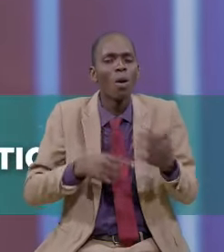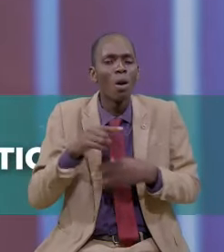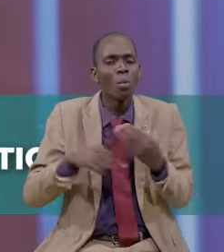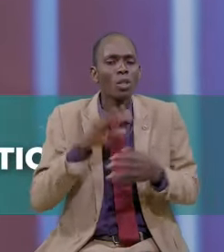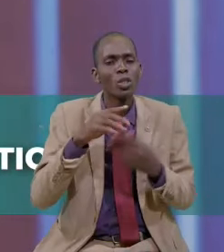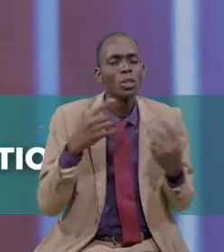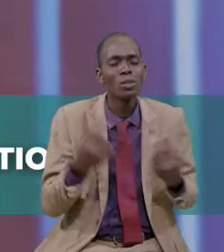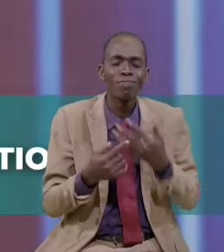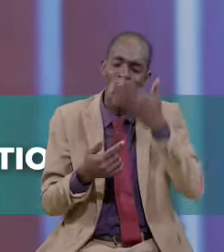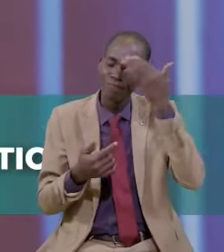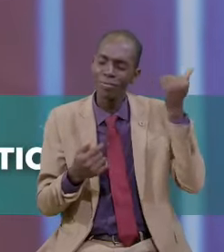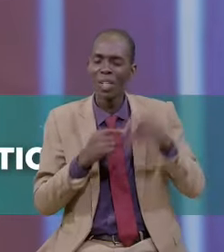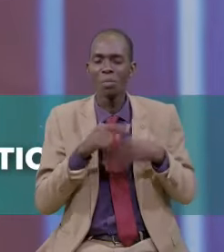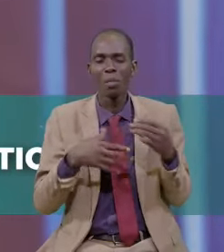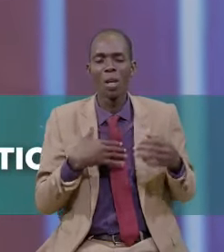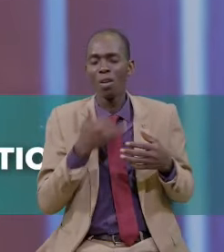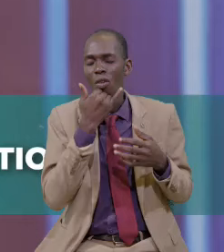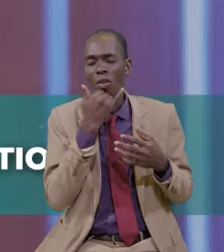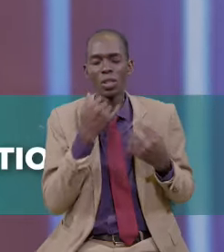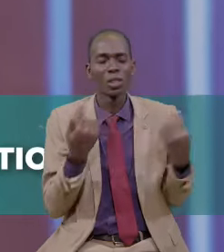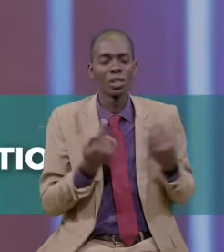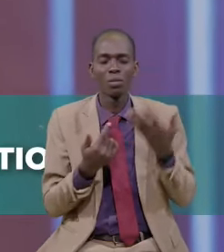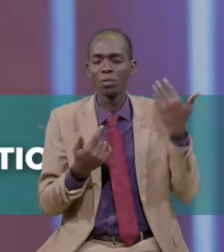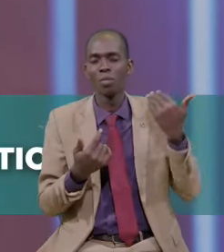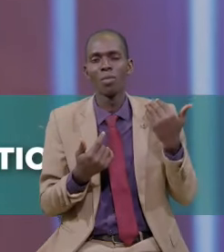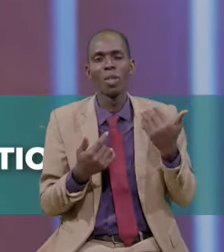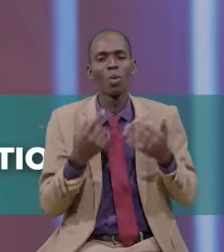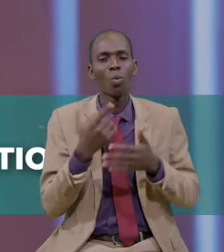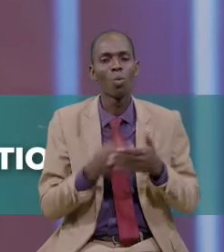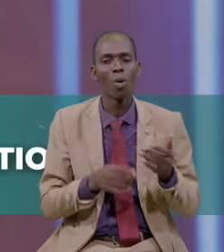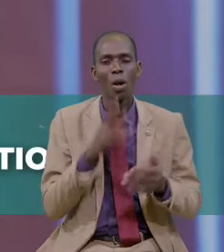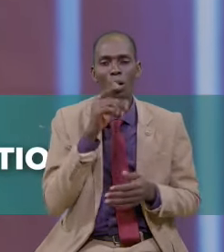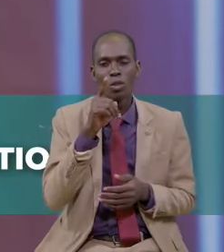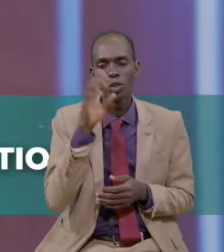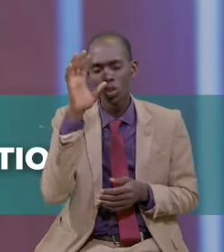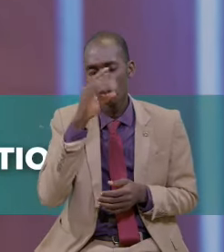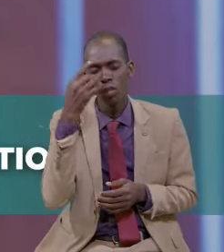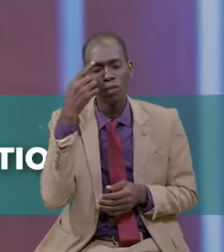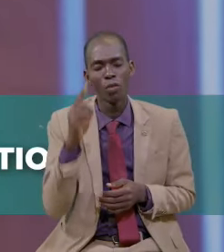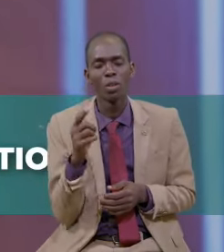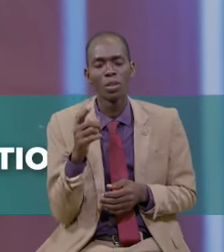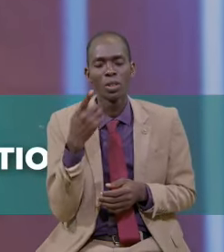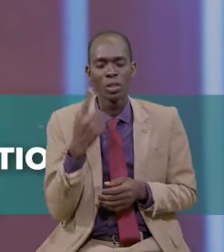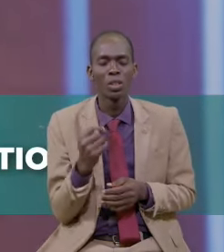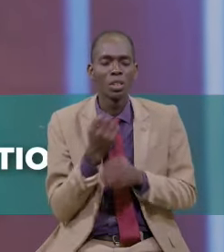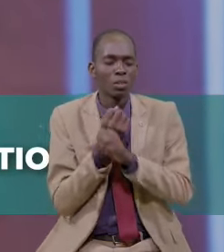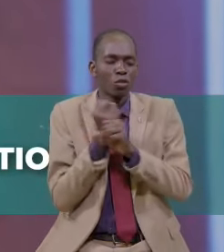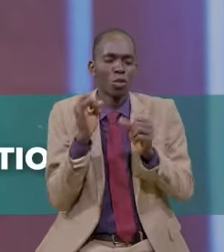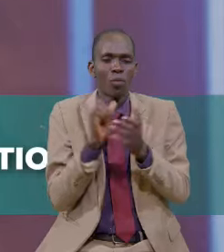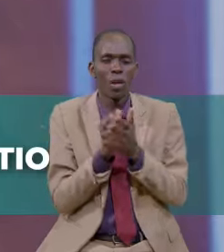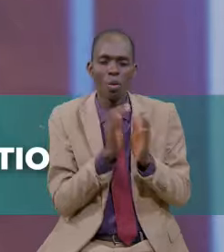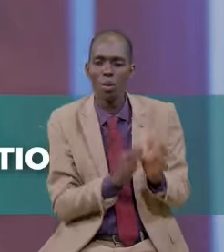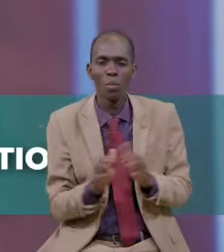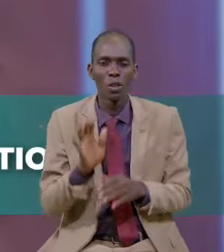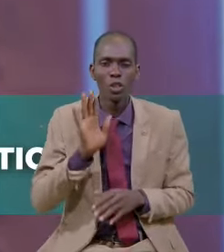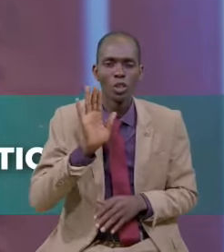looking for again? You're looking for the salvation that will prepare your soul for heaven.